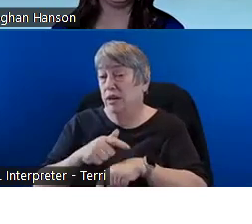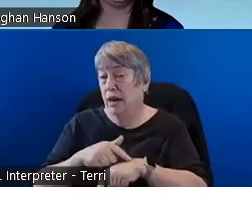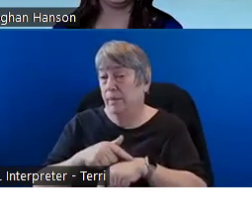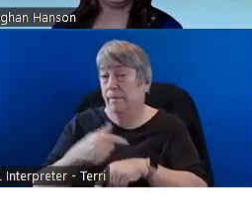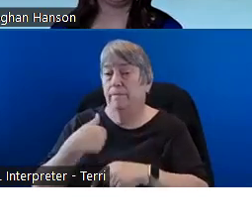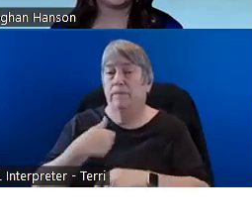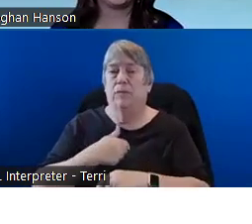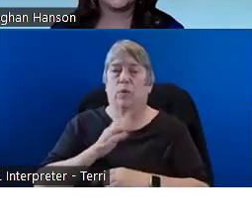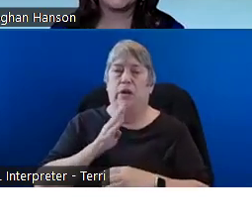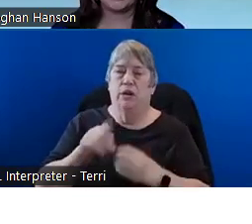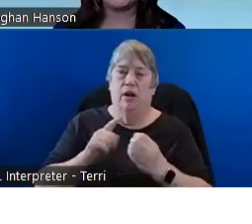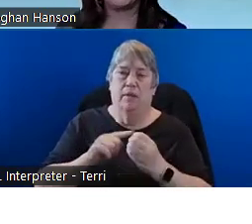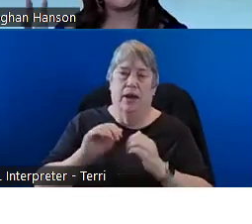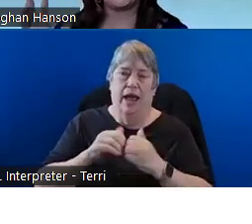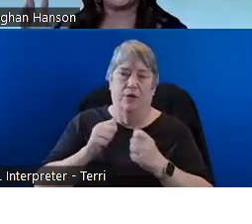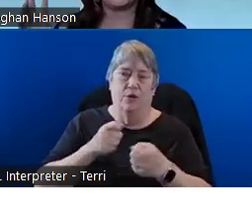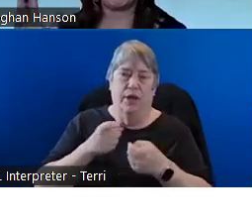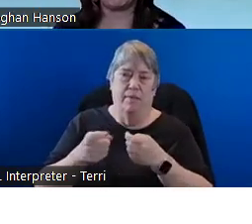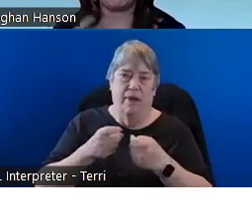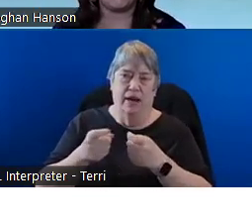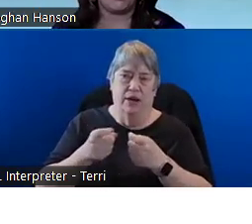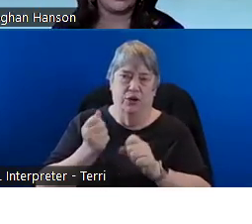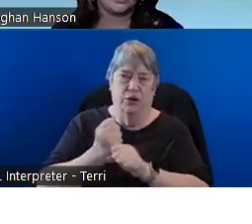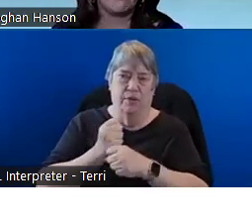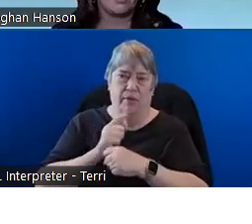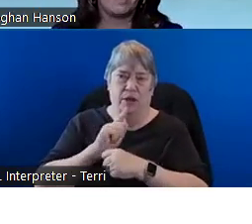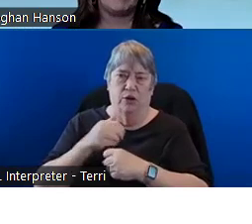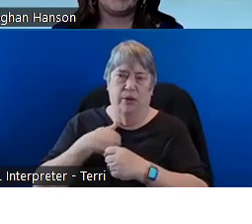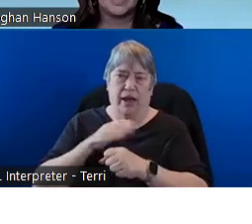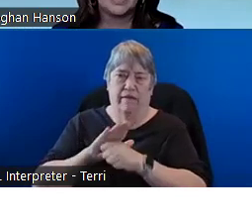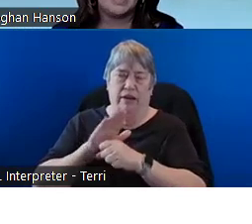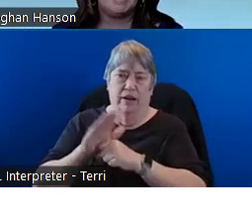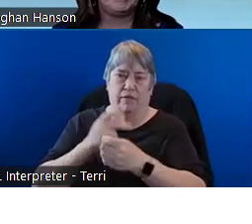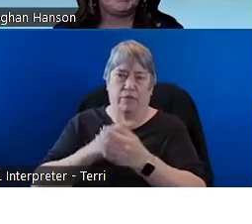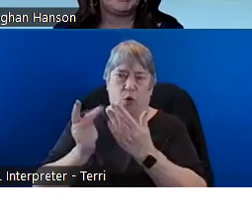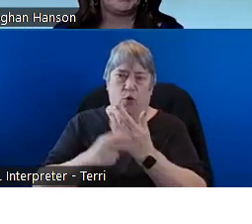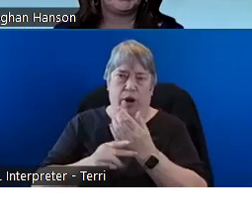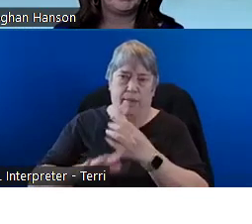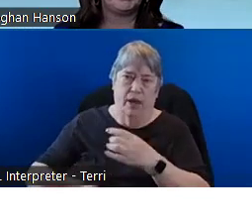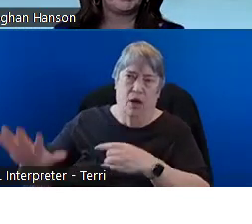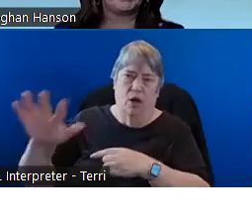how to manage, like making sure that there's enough programming around the state for that. Next slide.